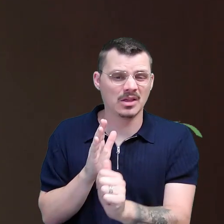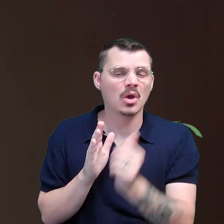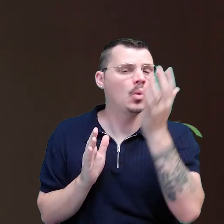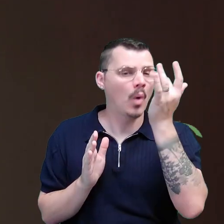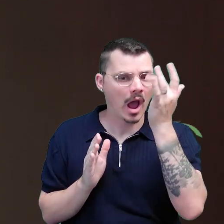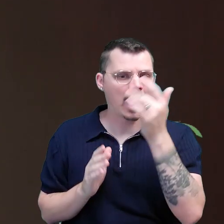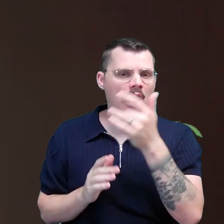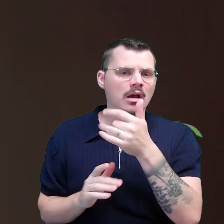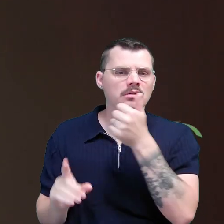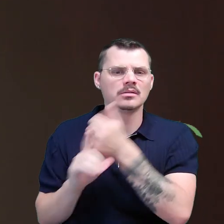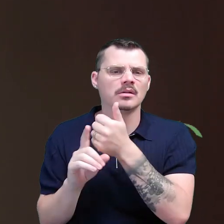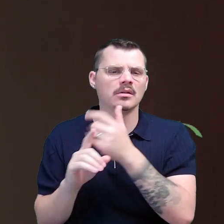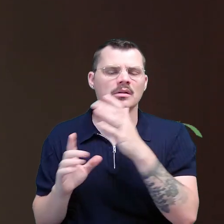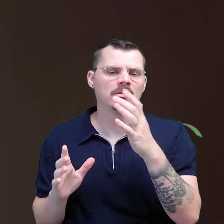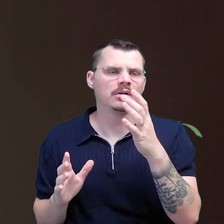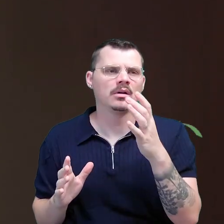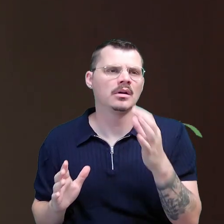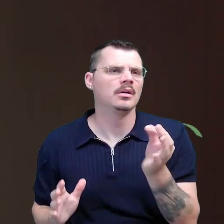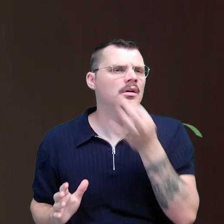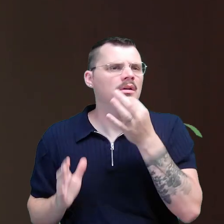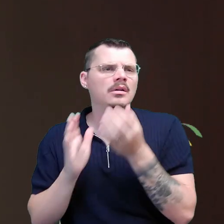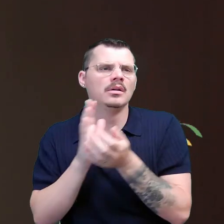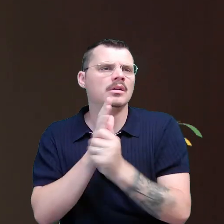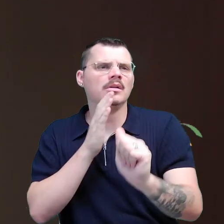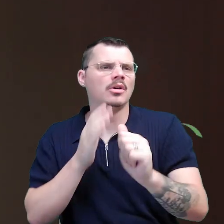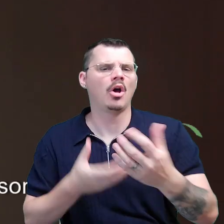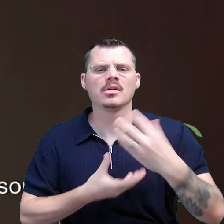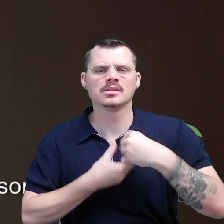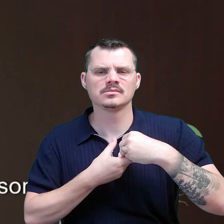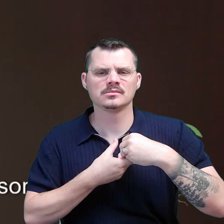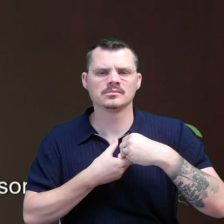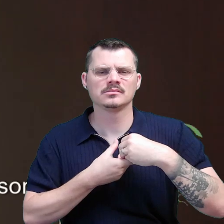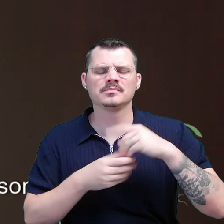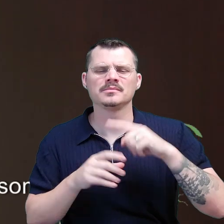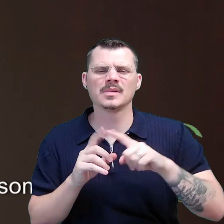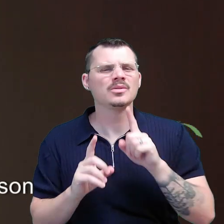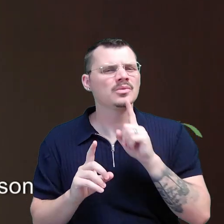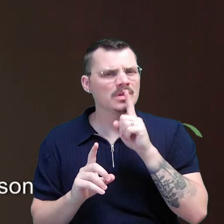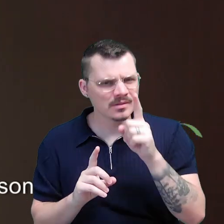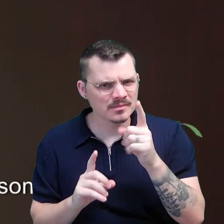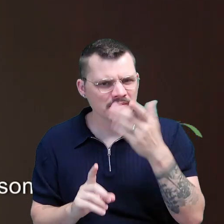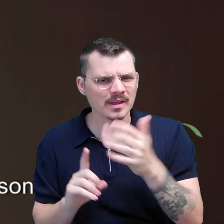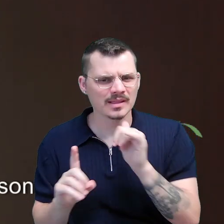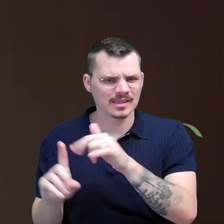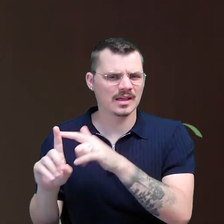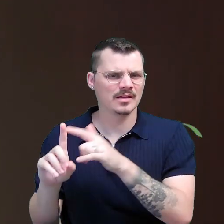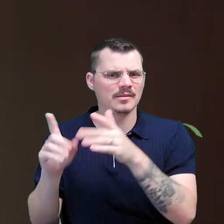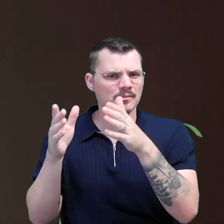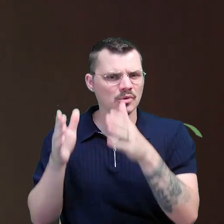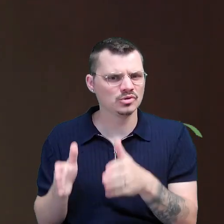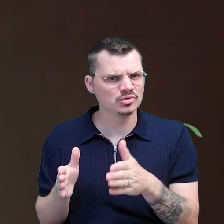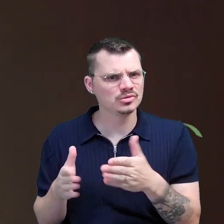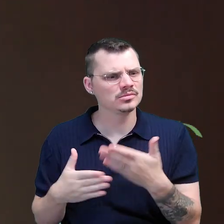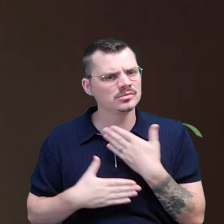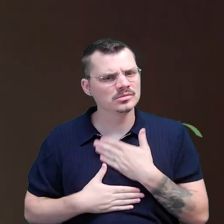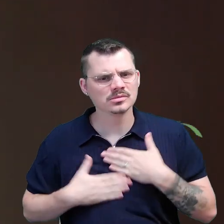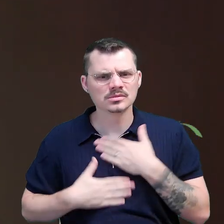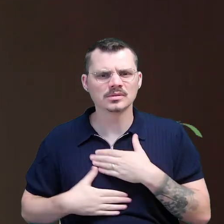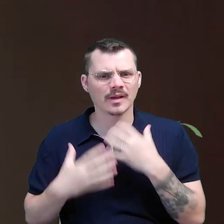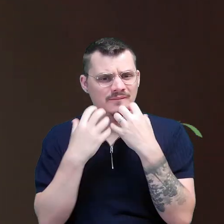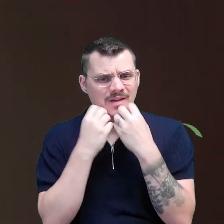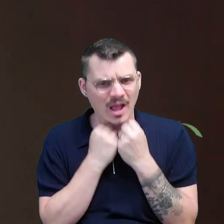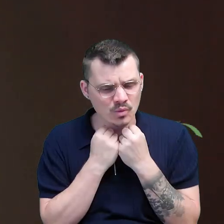of savant skill party trick, when in fact it may be something the person really